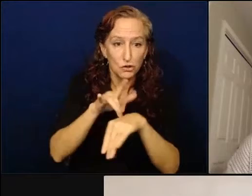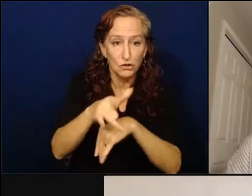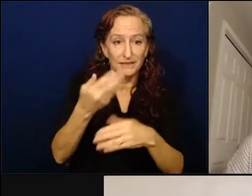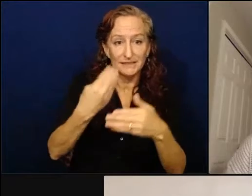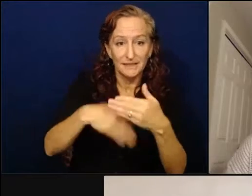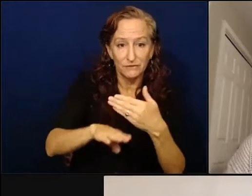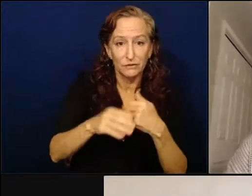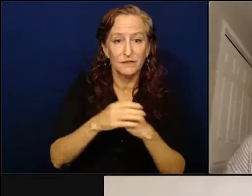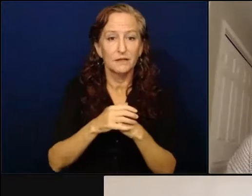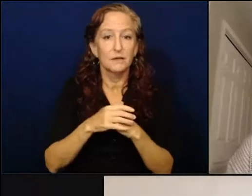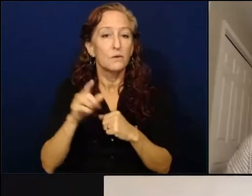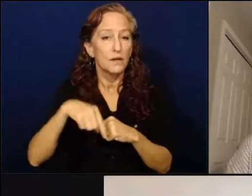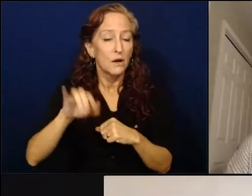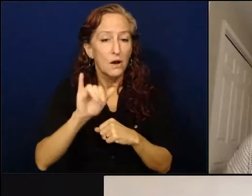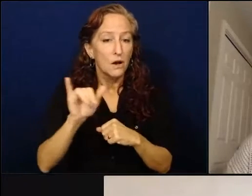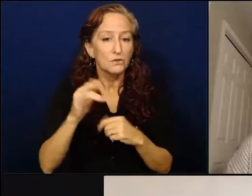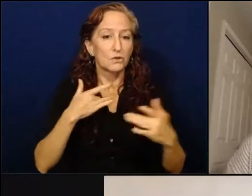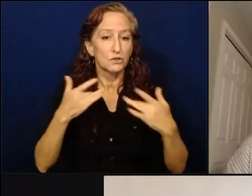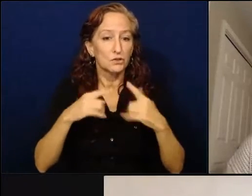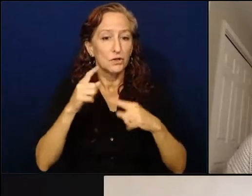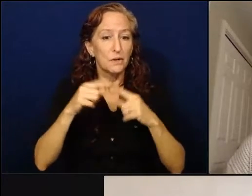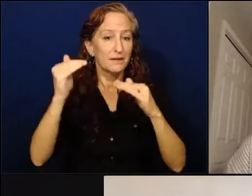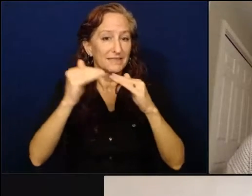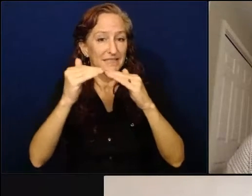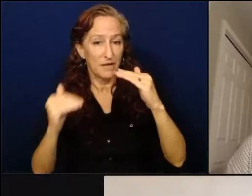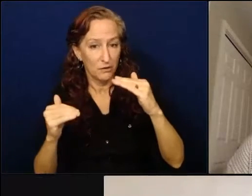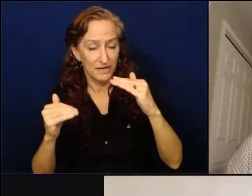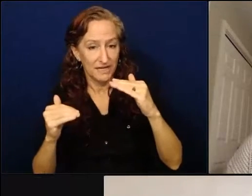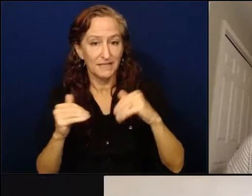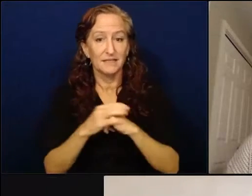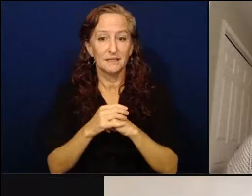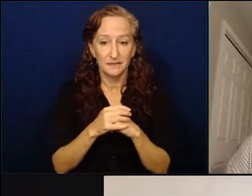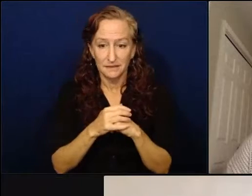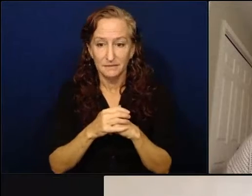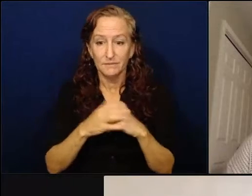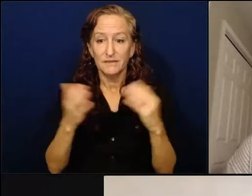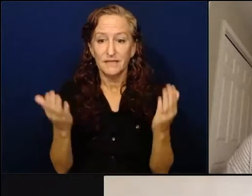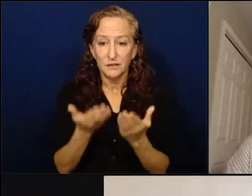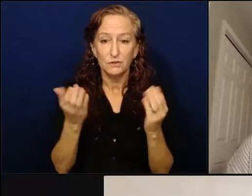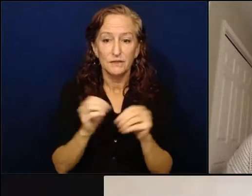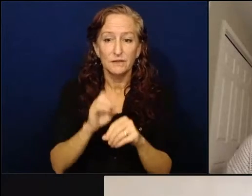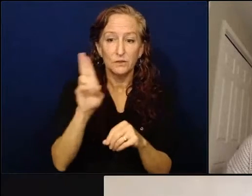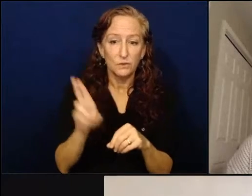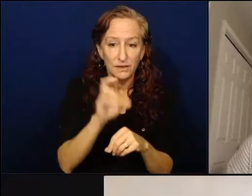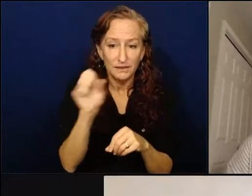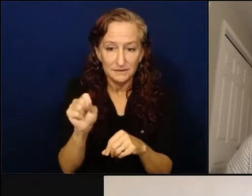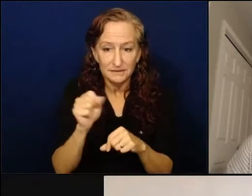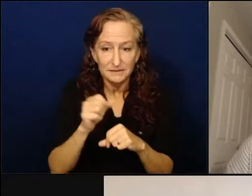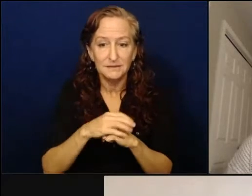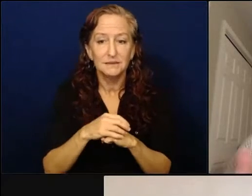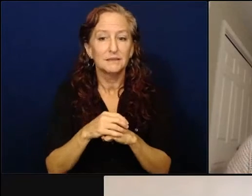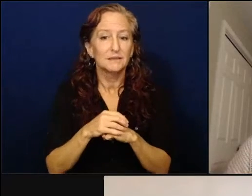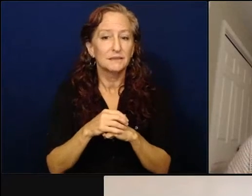care that existed way before the pandemic hit the United States, and will likely persist. And we're